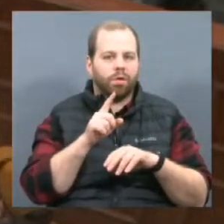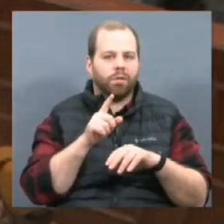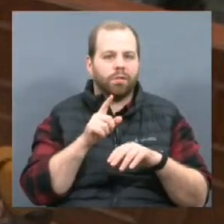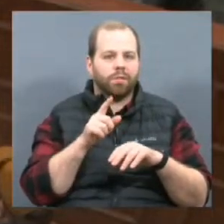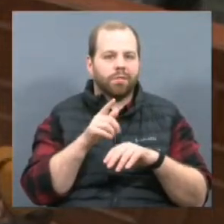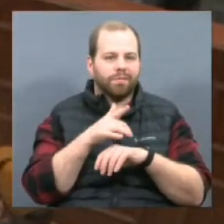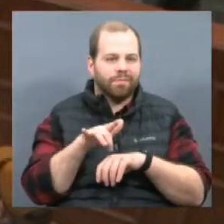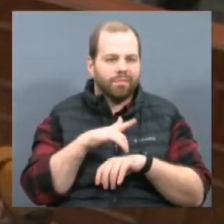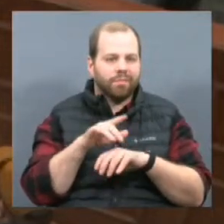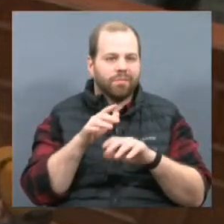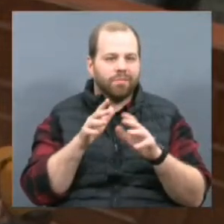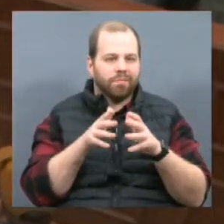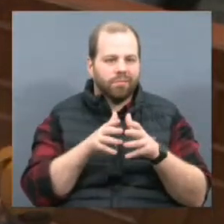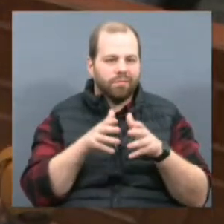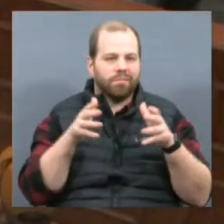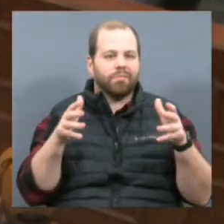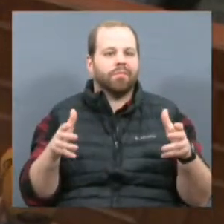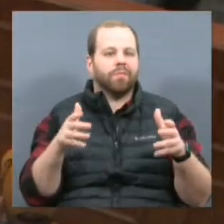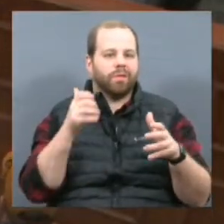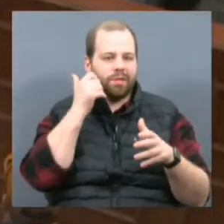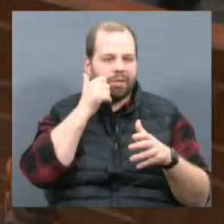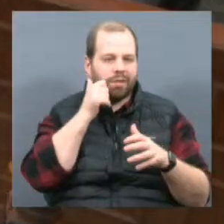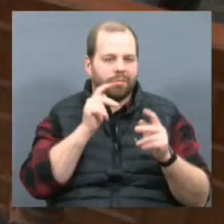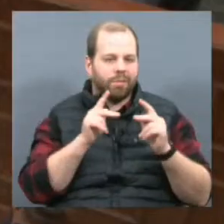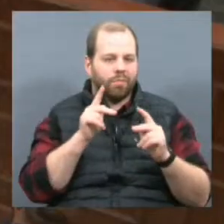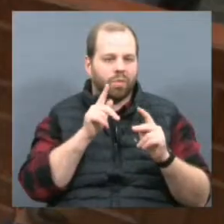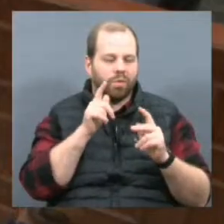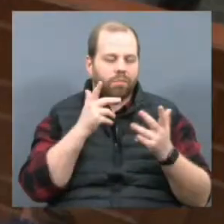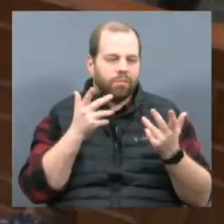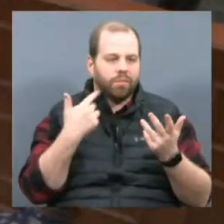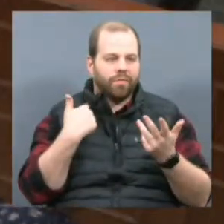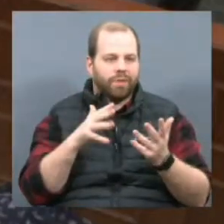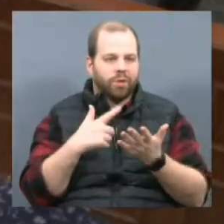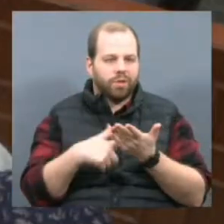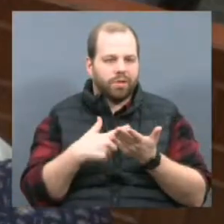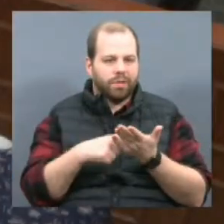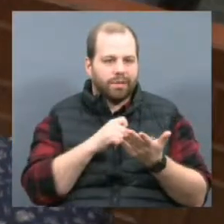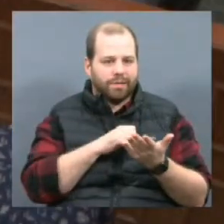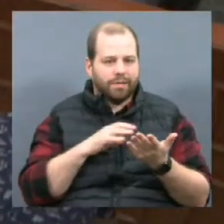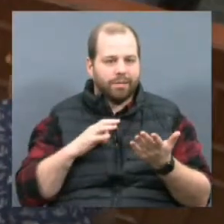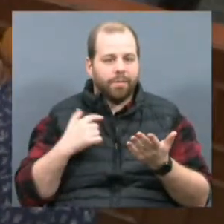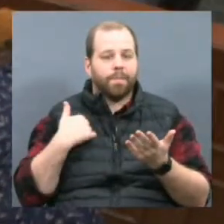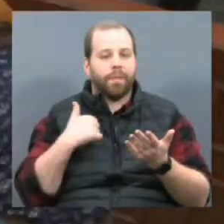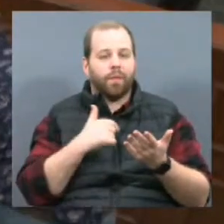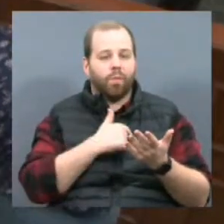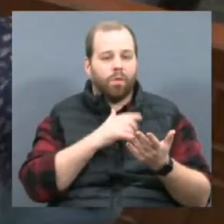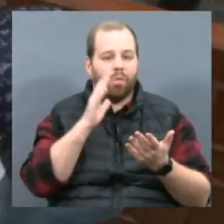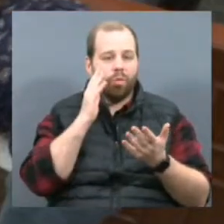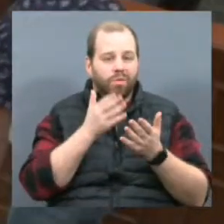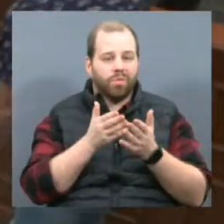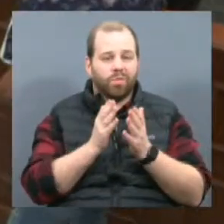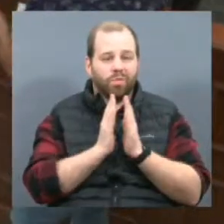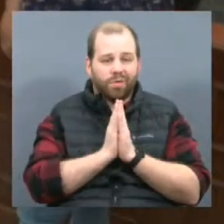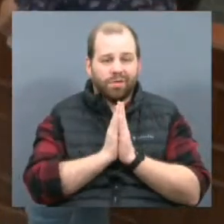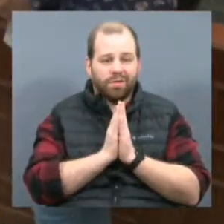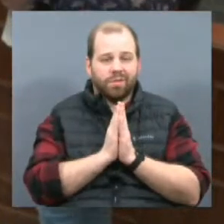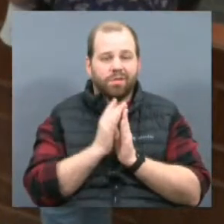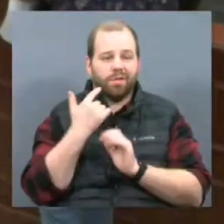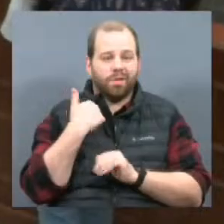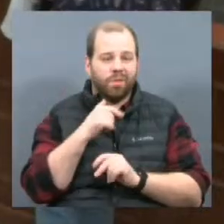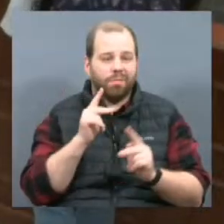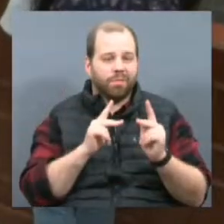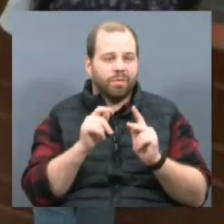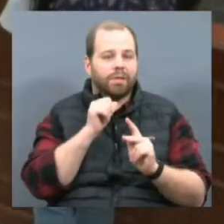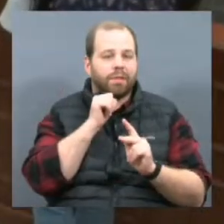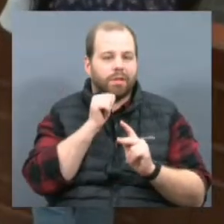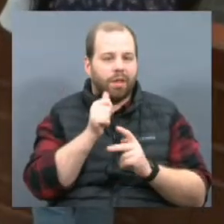daily people to get them off the street. And we've already discussed it as a staff that we will request that all of our people do not